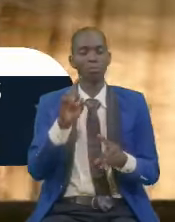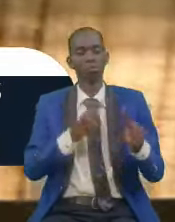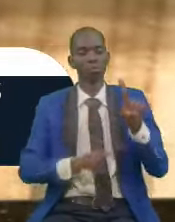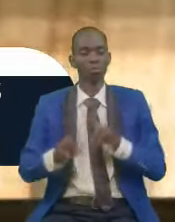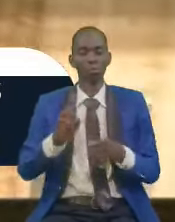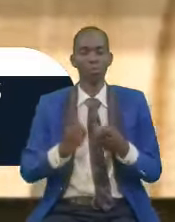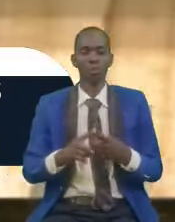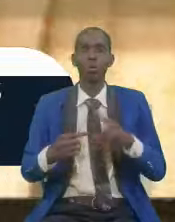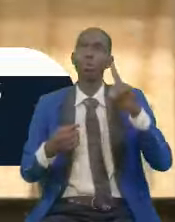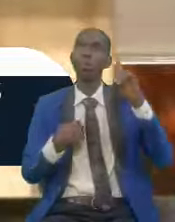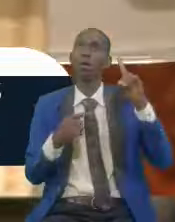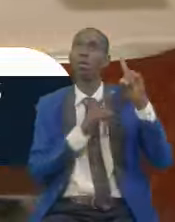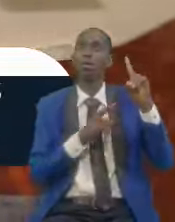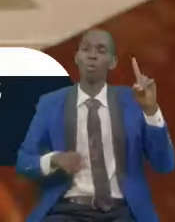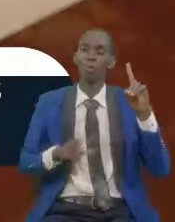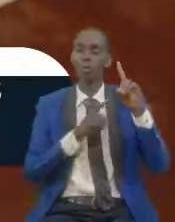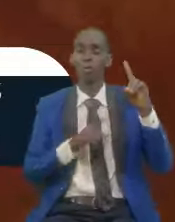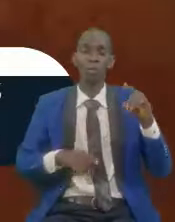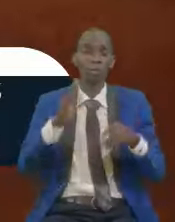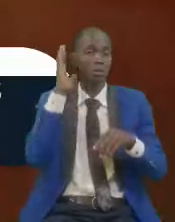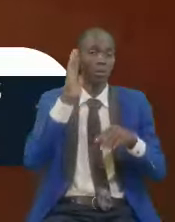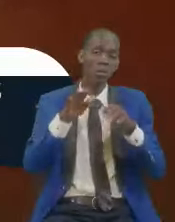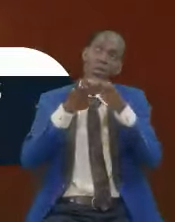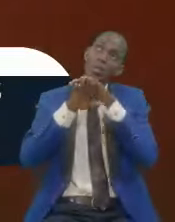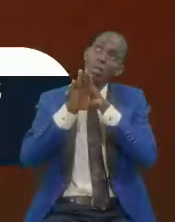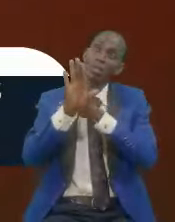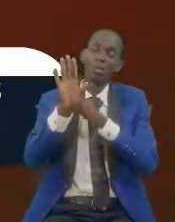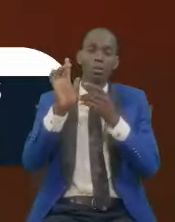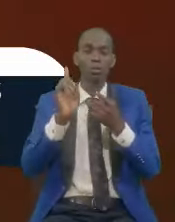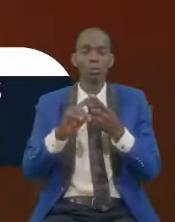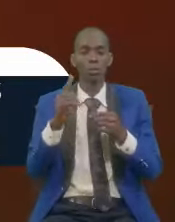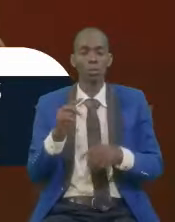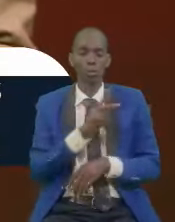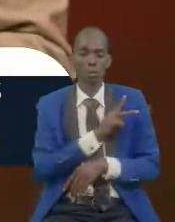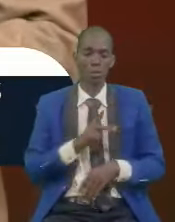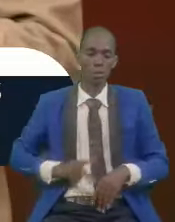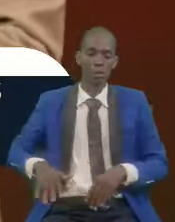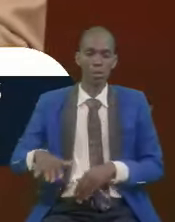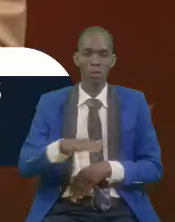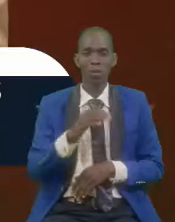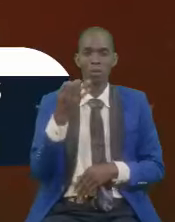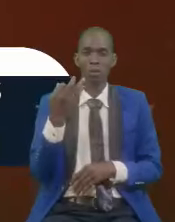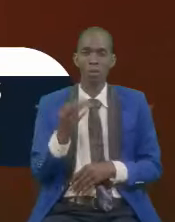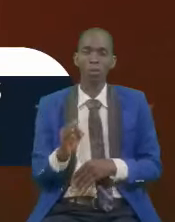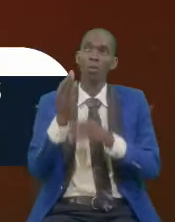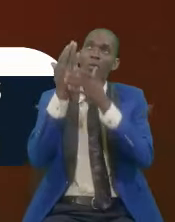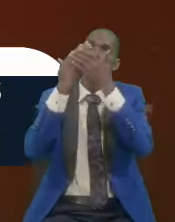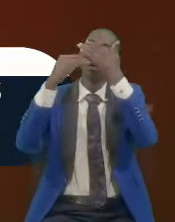me, Lord, Lord, shall enter into the kingdom of